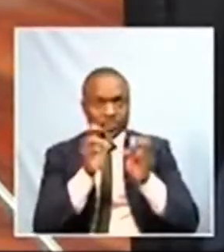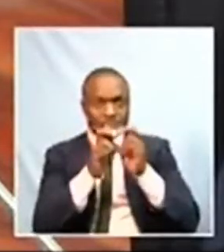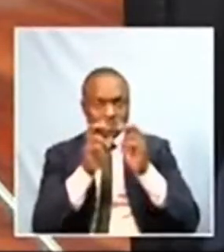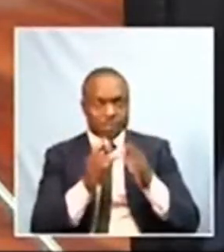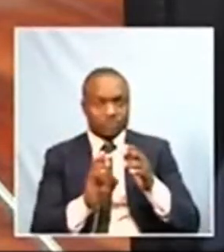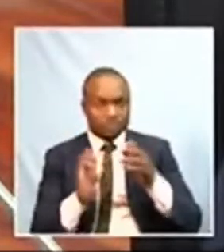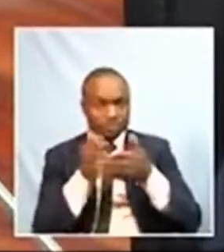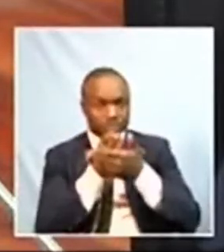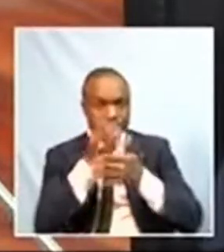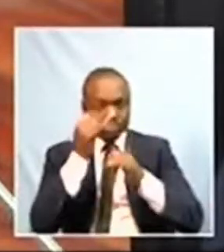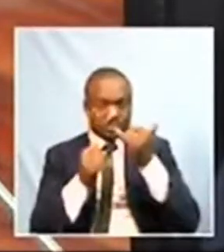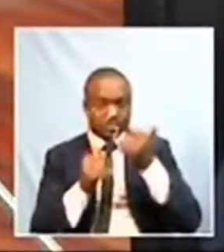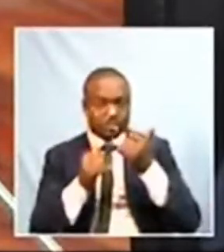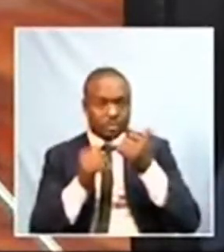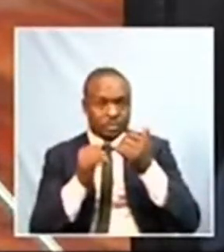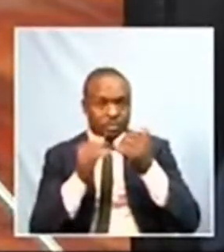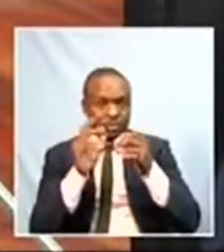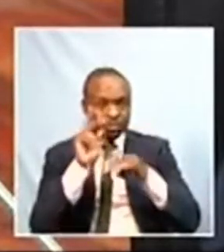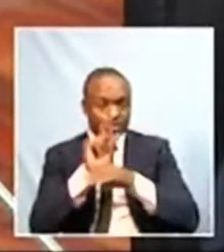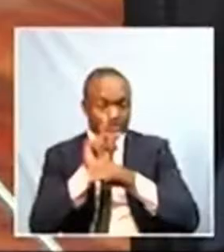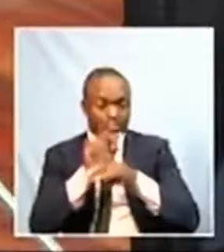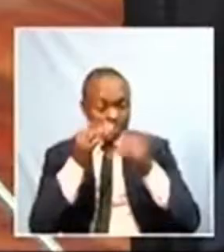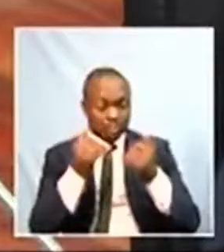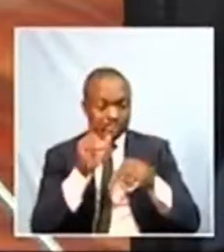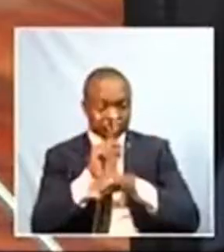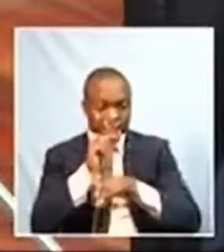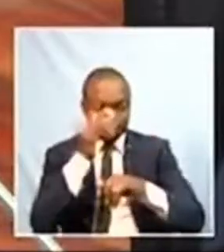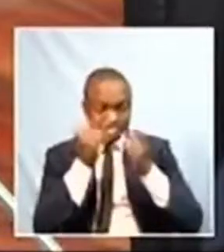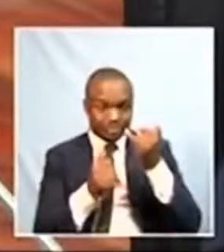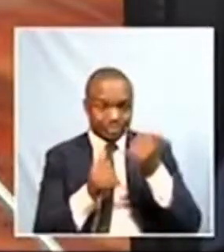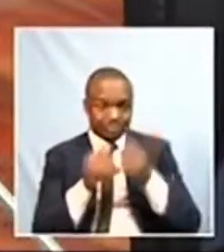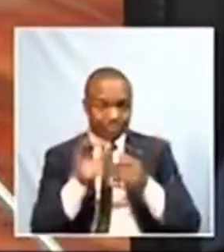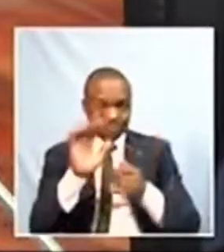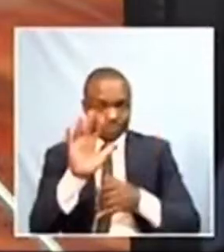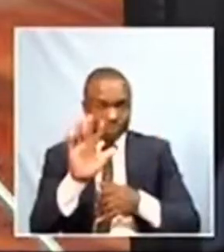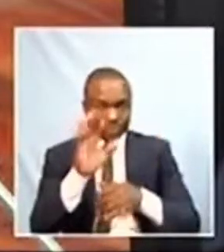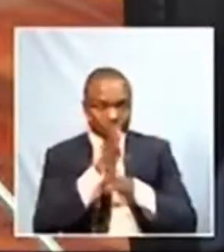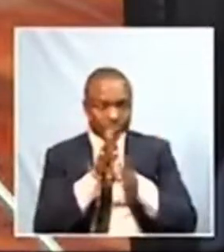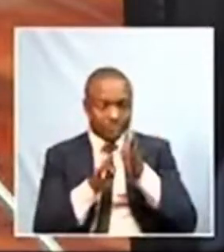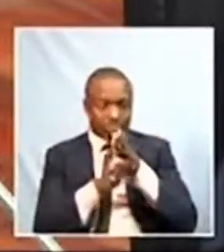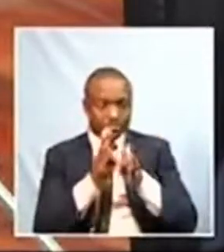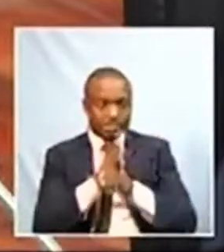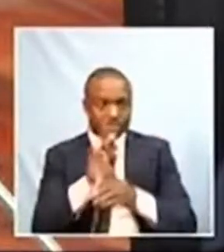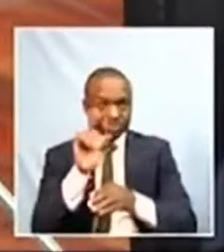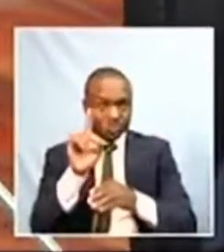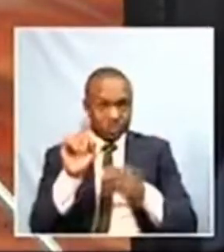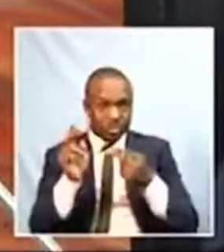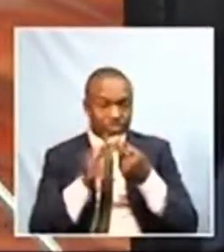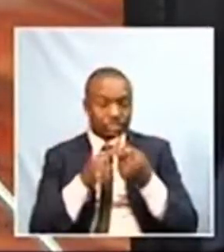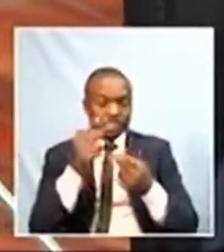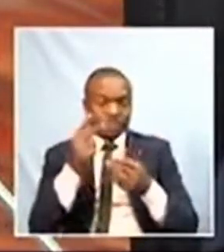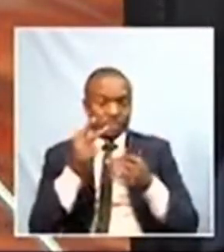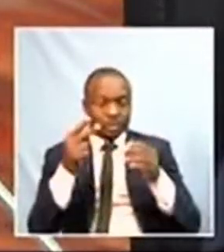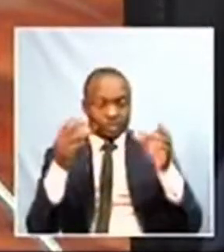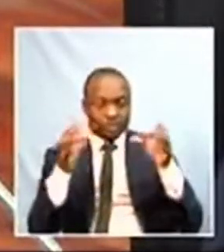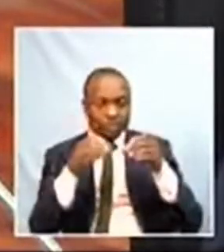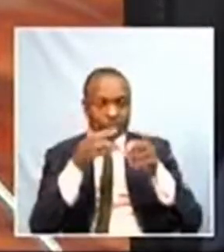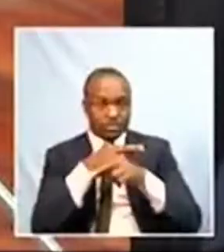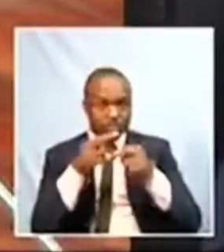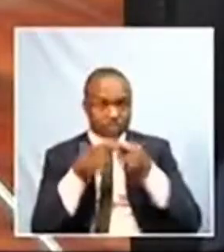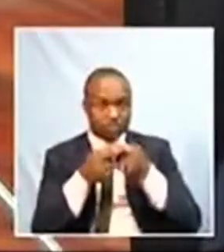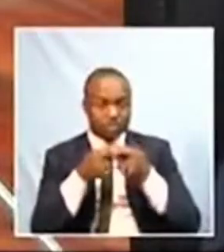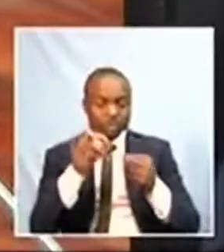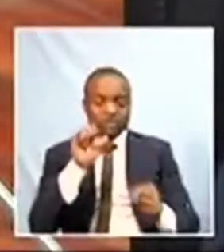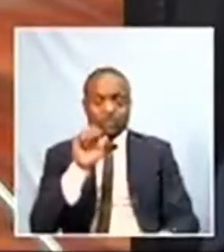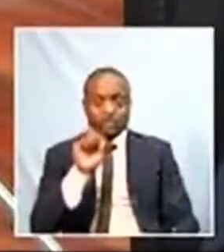the project, and the project is now complete. Serial number 5, construction of 1x3 classroom block at Sivuo Primary